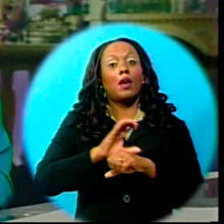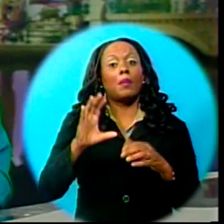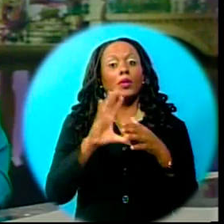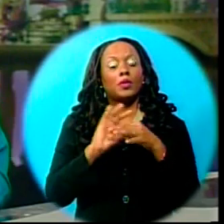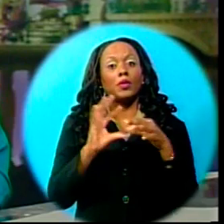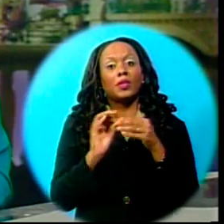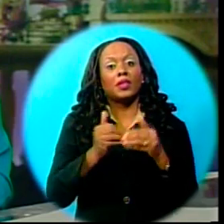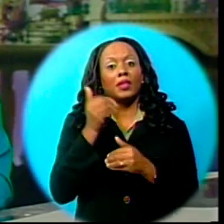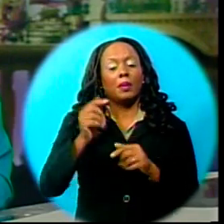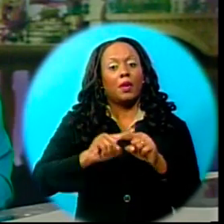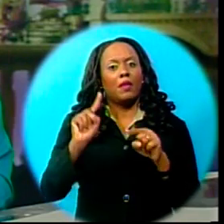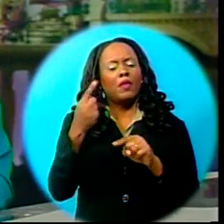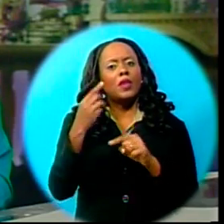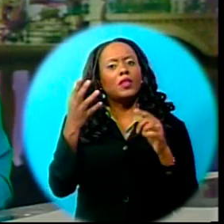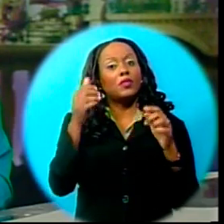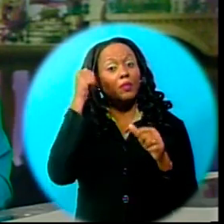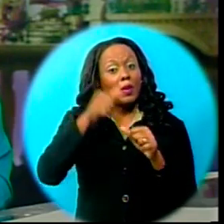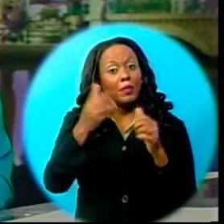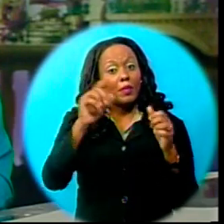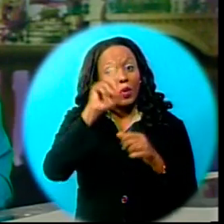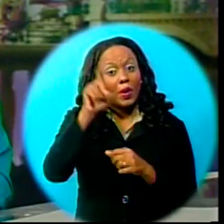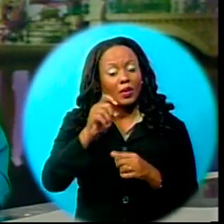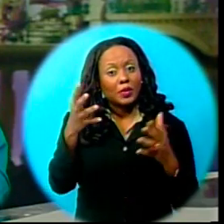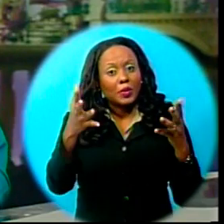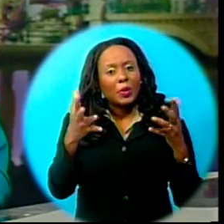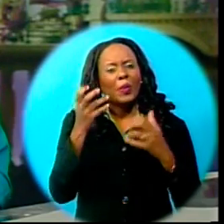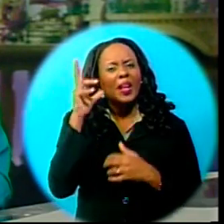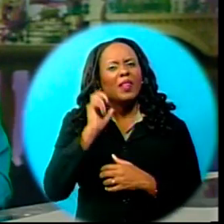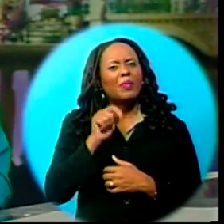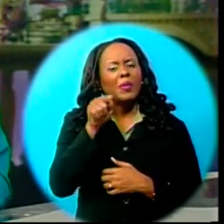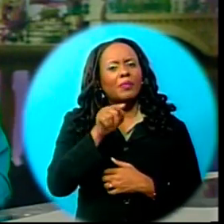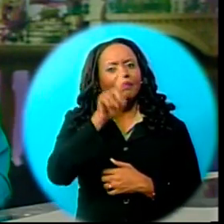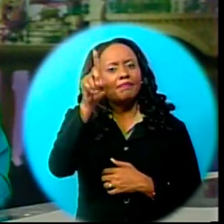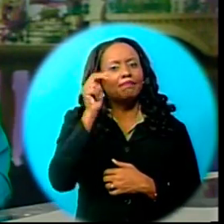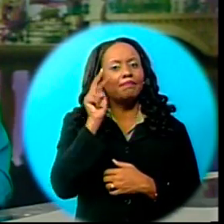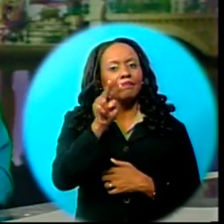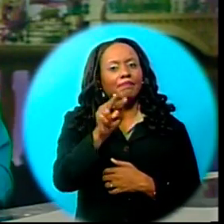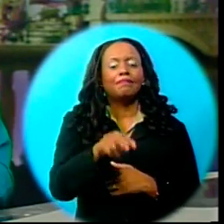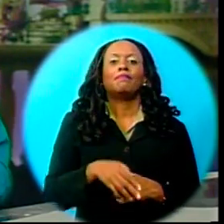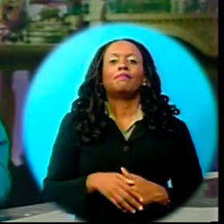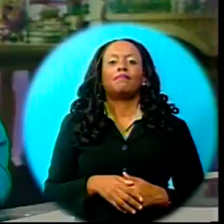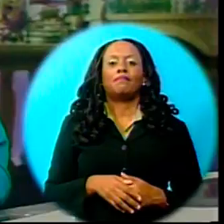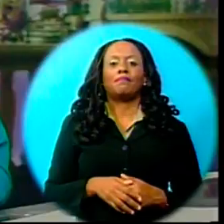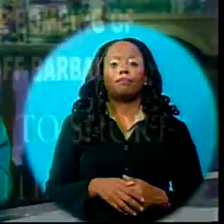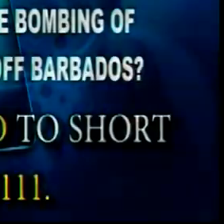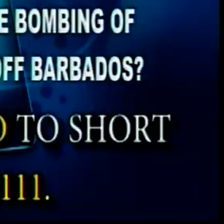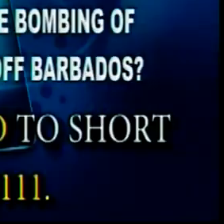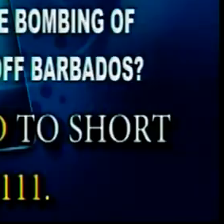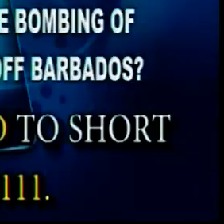some of the stories making headlines across the region. But first, we want to hear from you on this question. Should special commemorations be